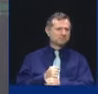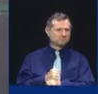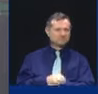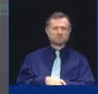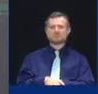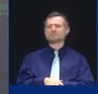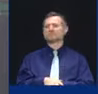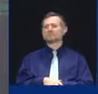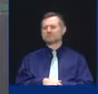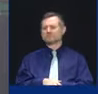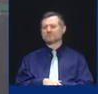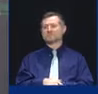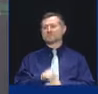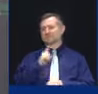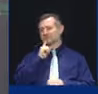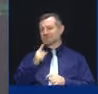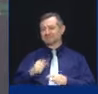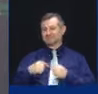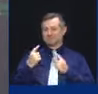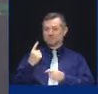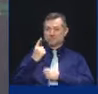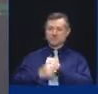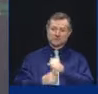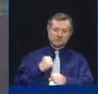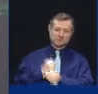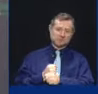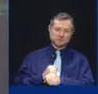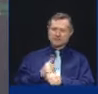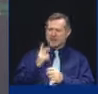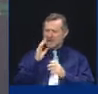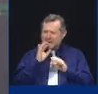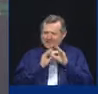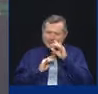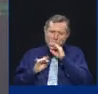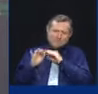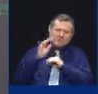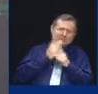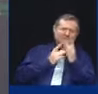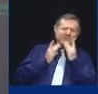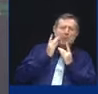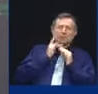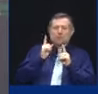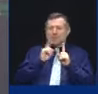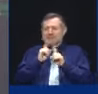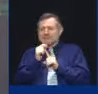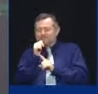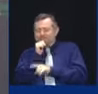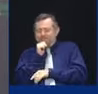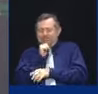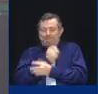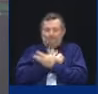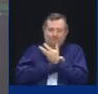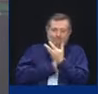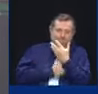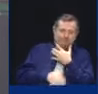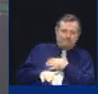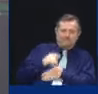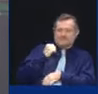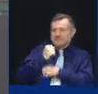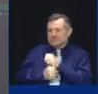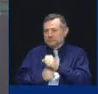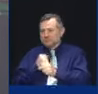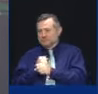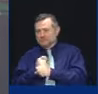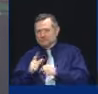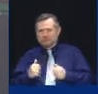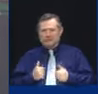about survival rather than living, right? The question over the past year and a half was, can we